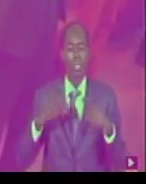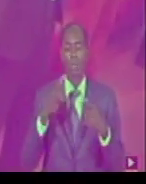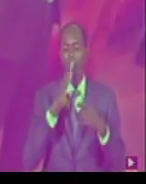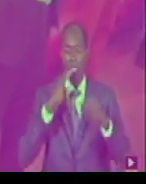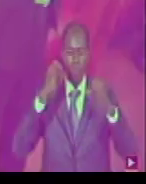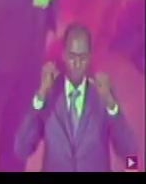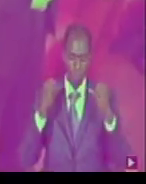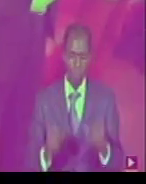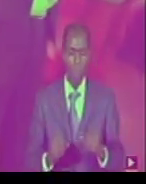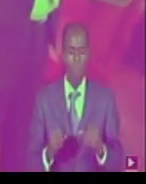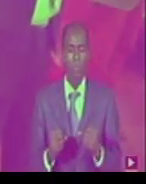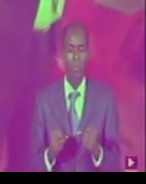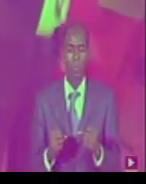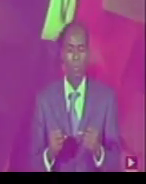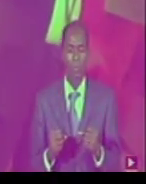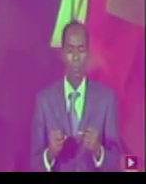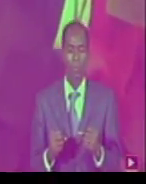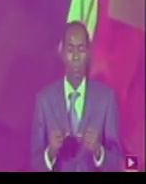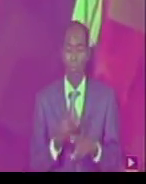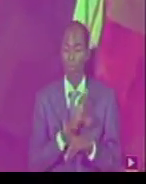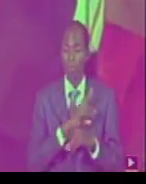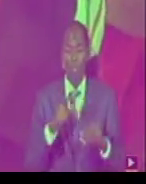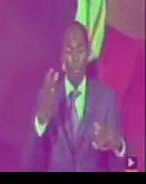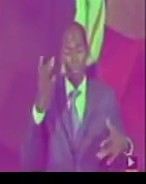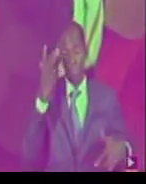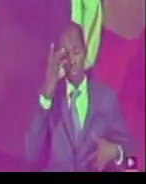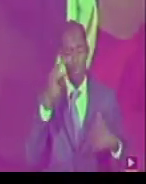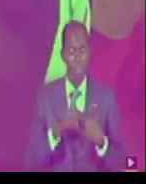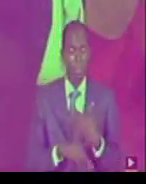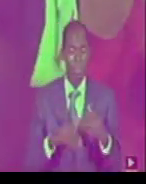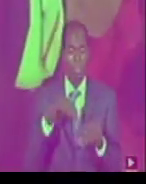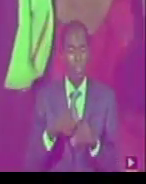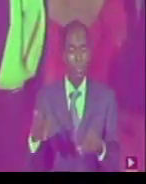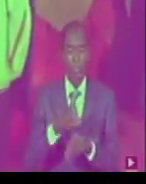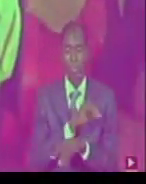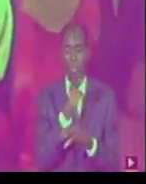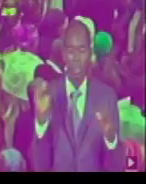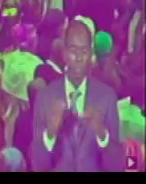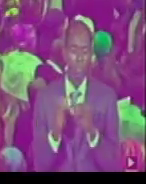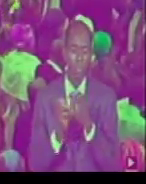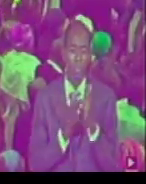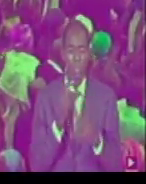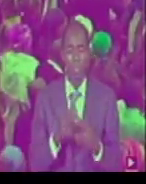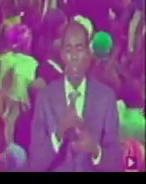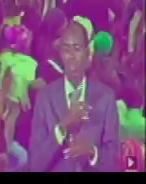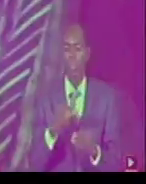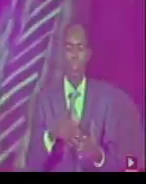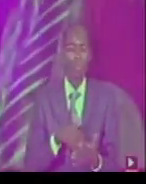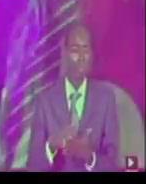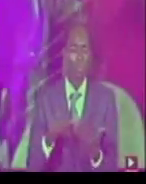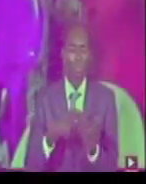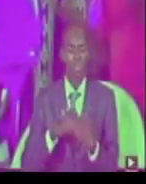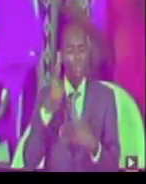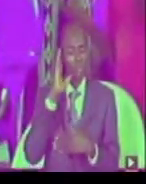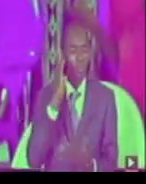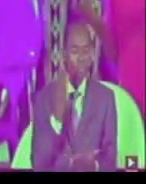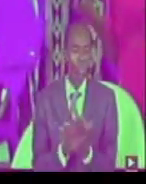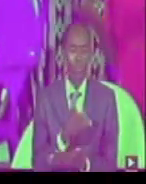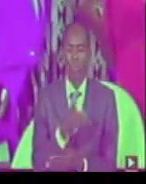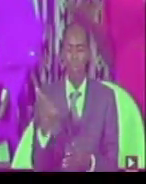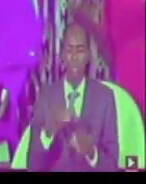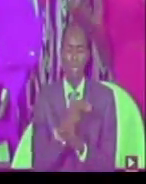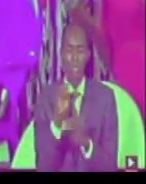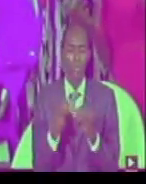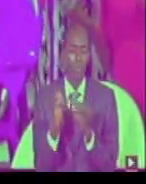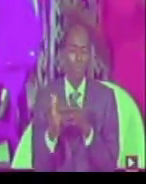strengthened. No sickness will hinder you anymore. No weakness will hinder you anymore. And